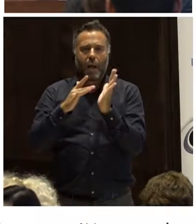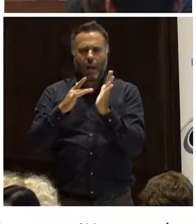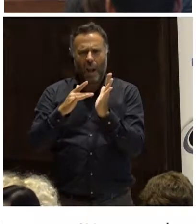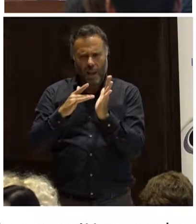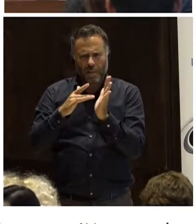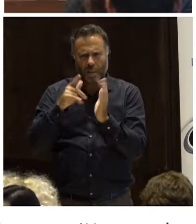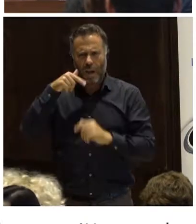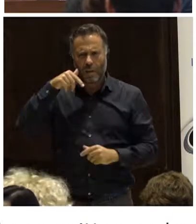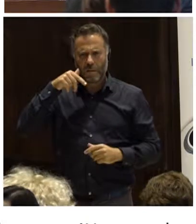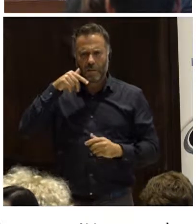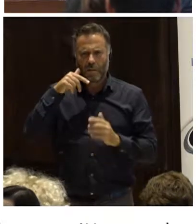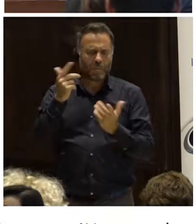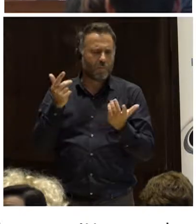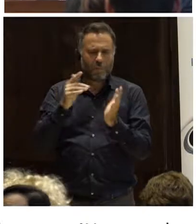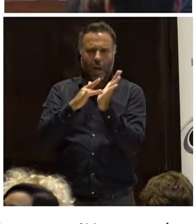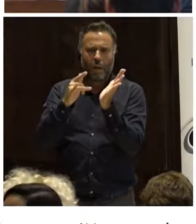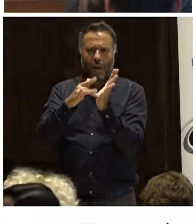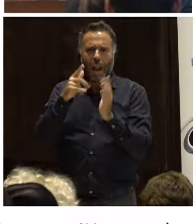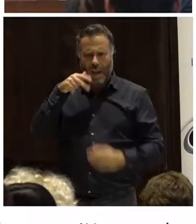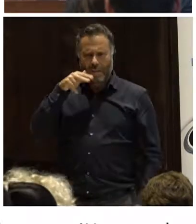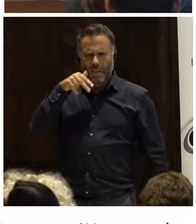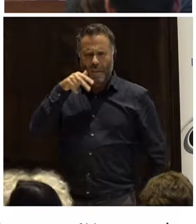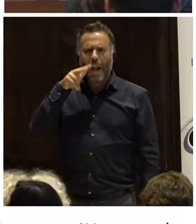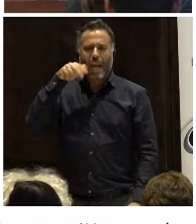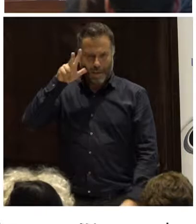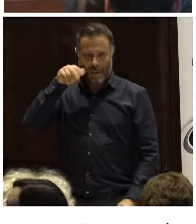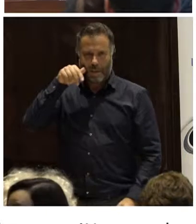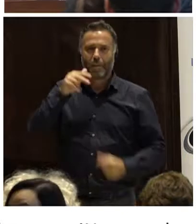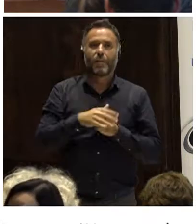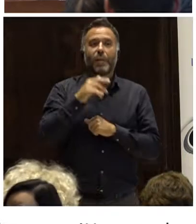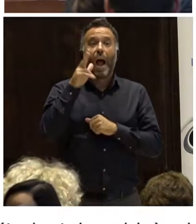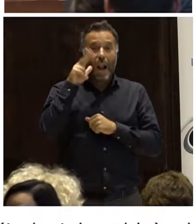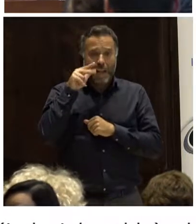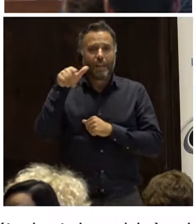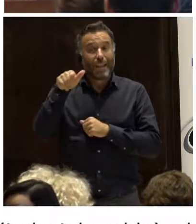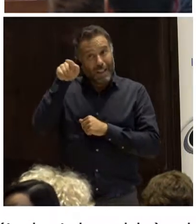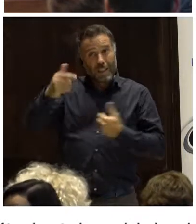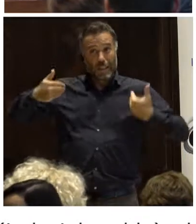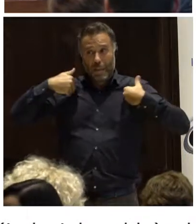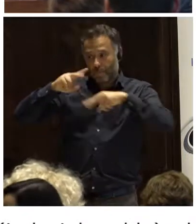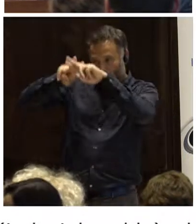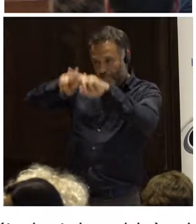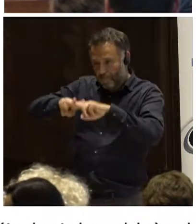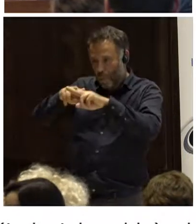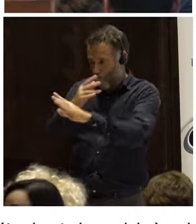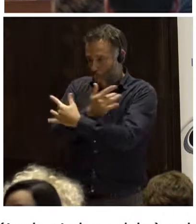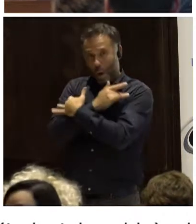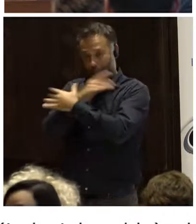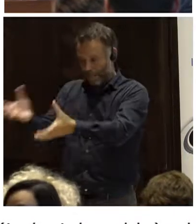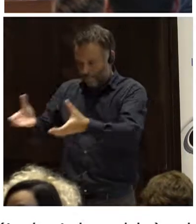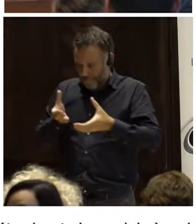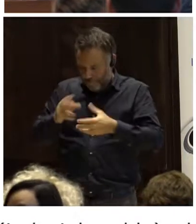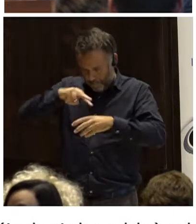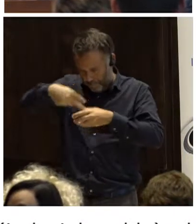which has in charge the evaluation of toys, and in that case also the evaluation of usability of